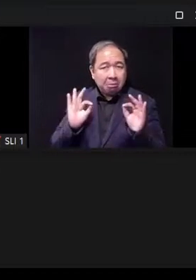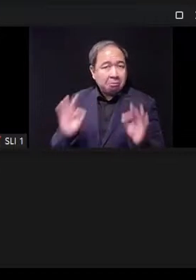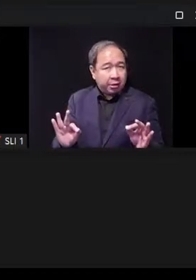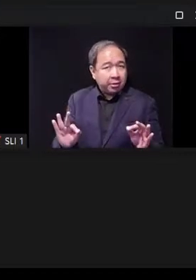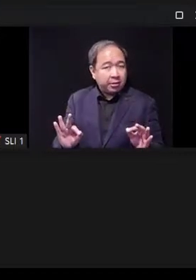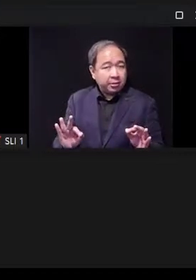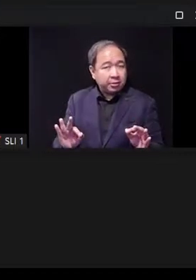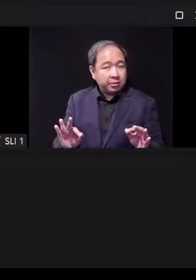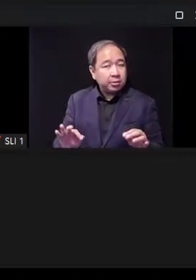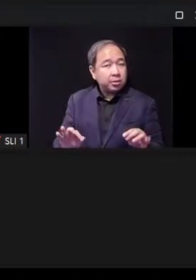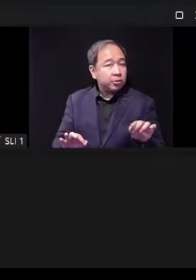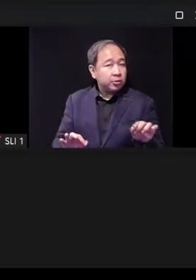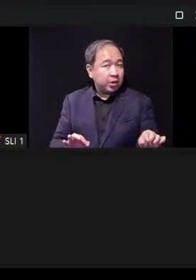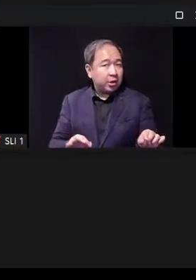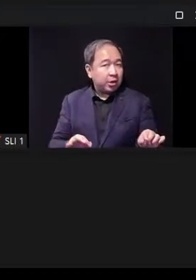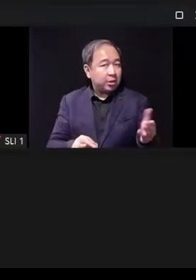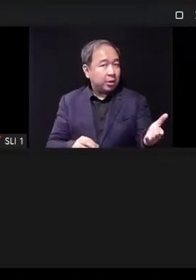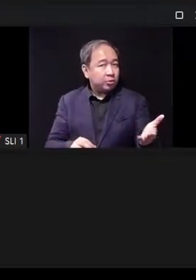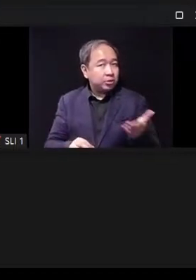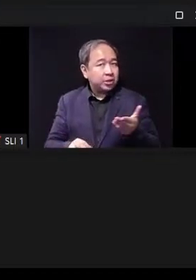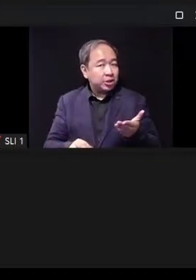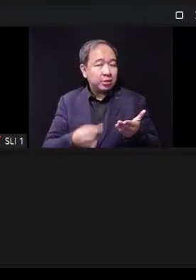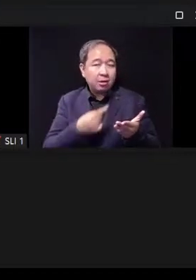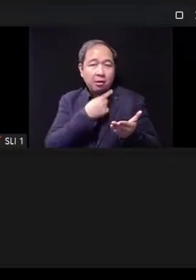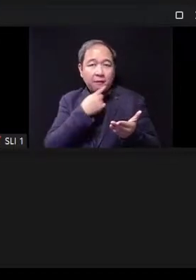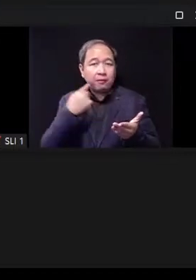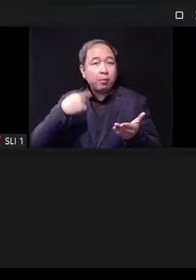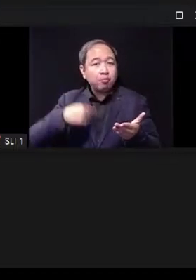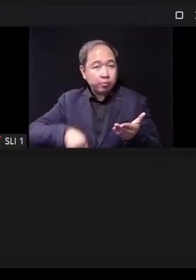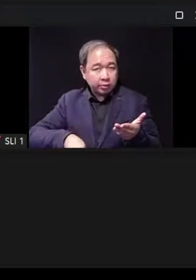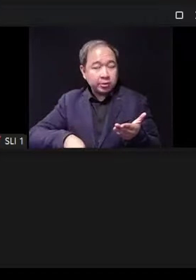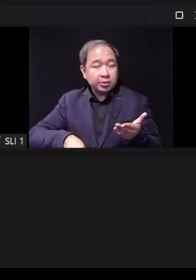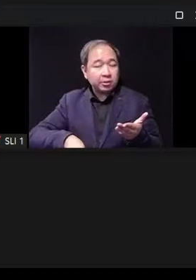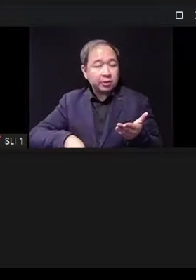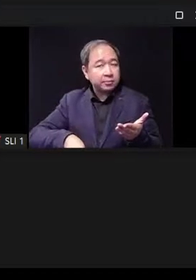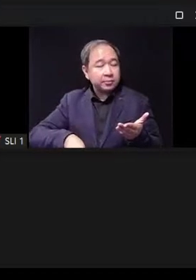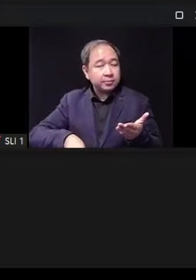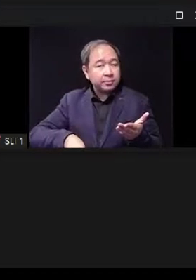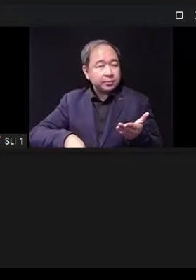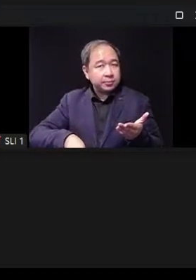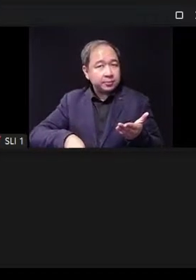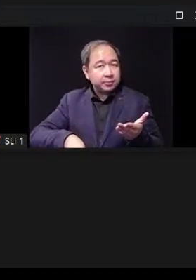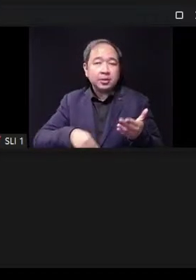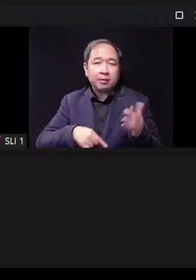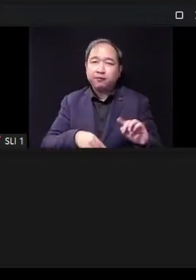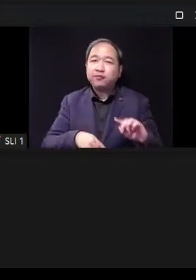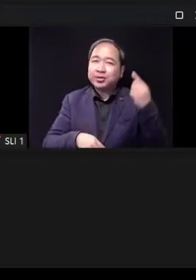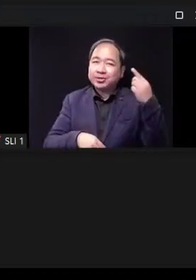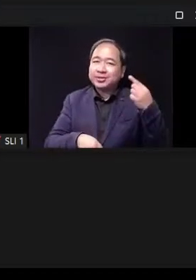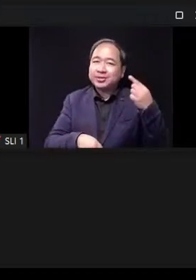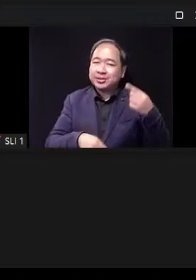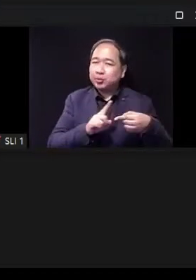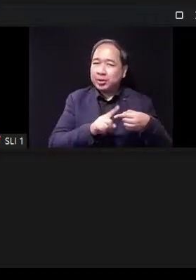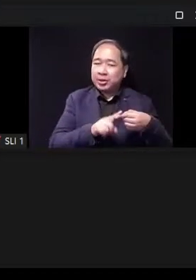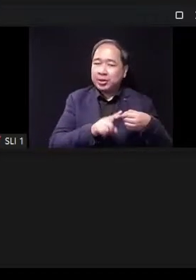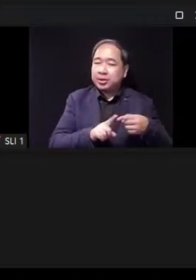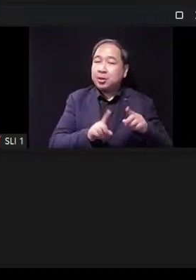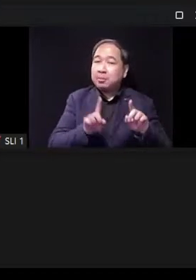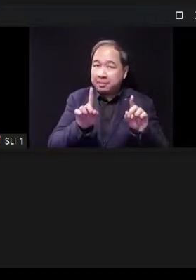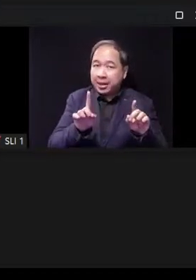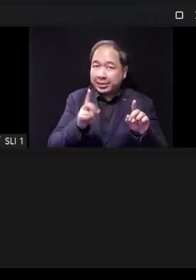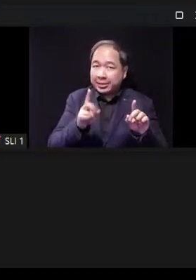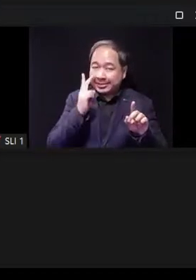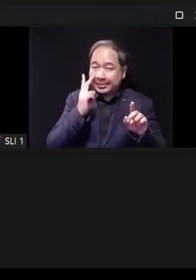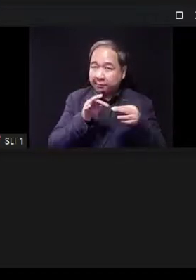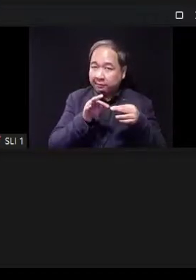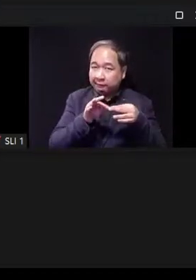suggestion of the distinguished delegate from the Russian Federation, the original one, but without the